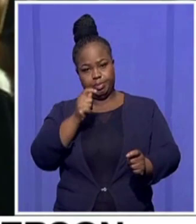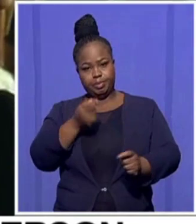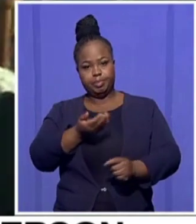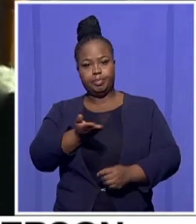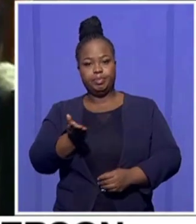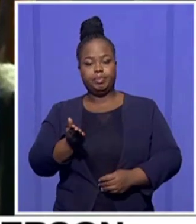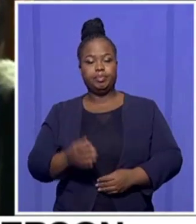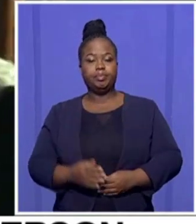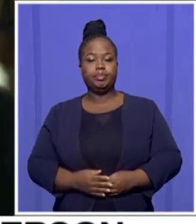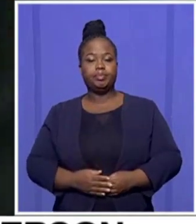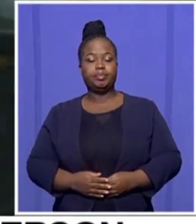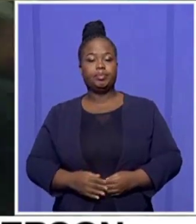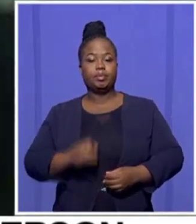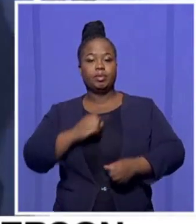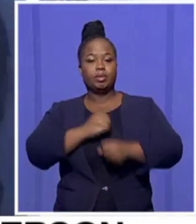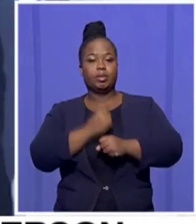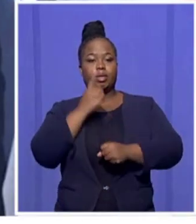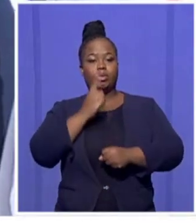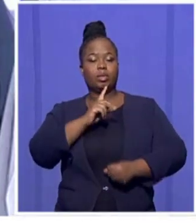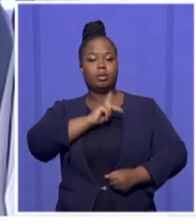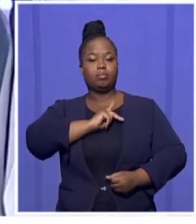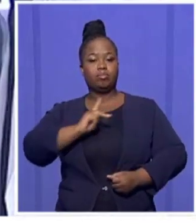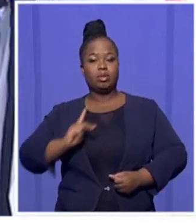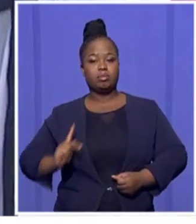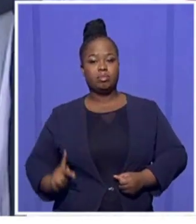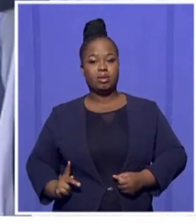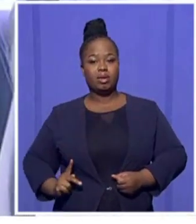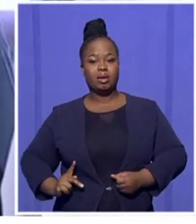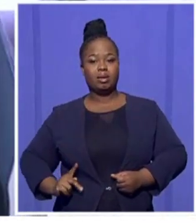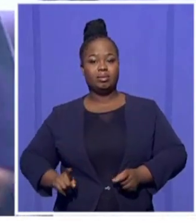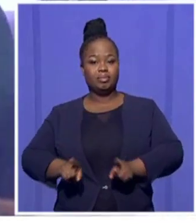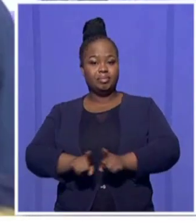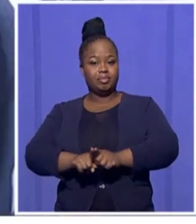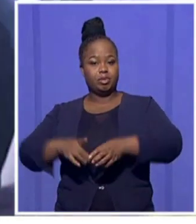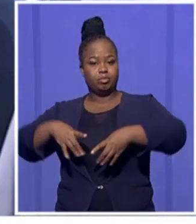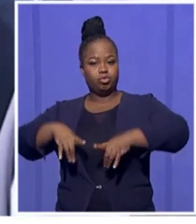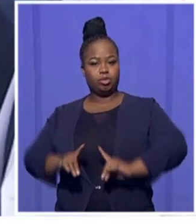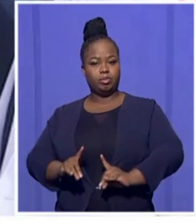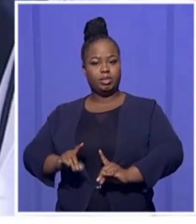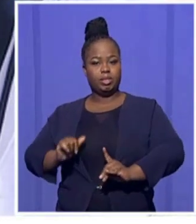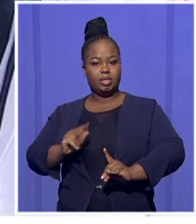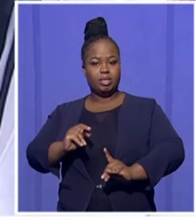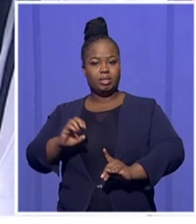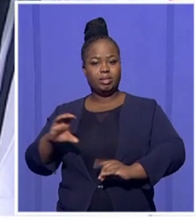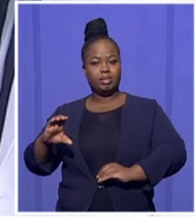the Premier of Gauteng, who's also the chairperson of the ANC in Gauteng,